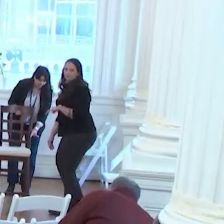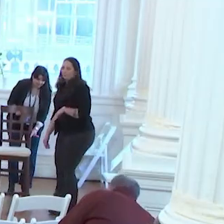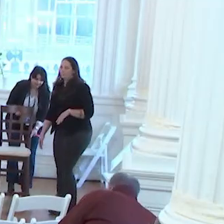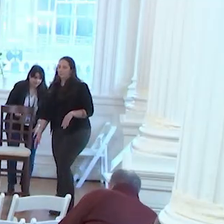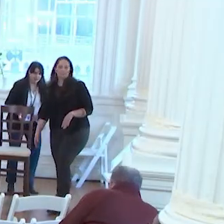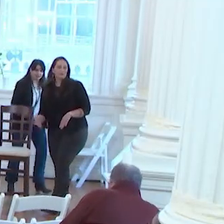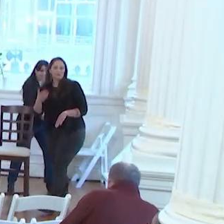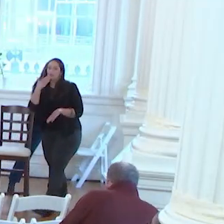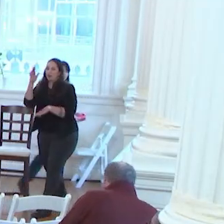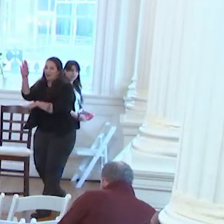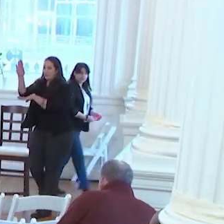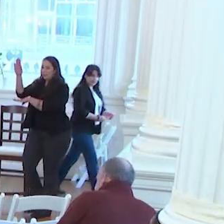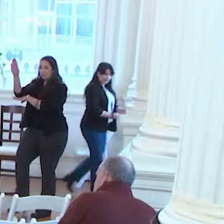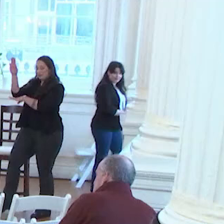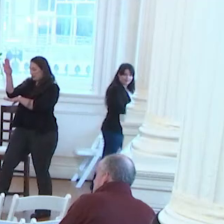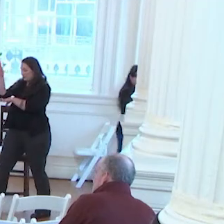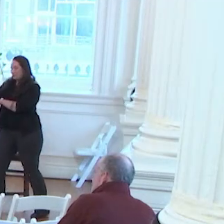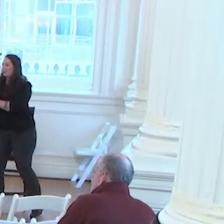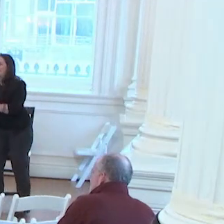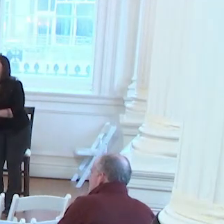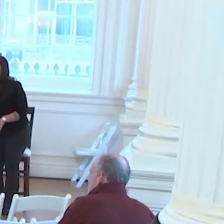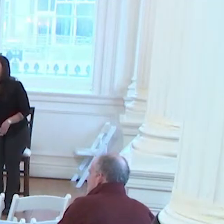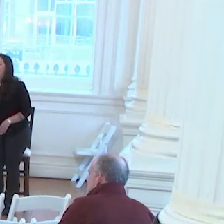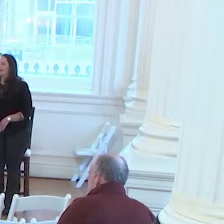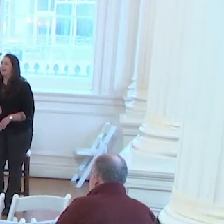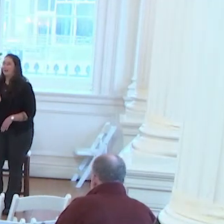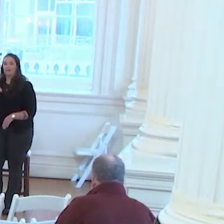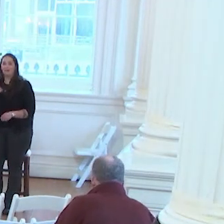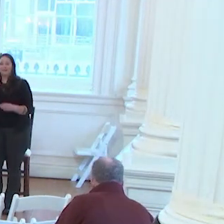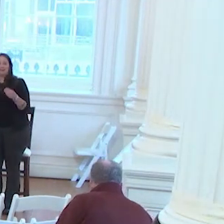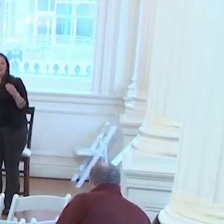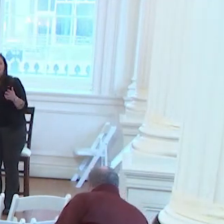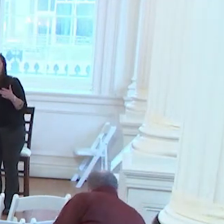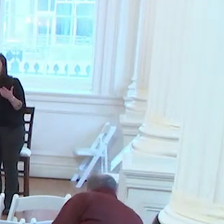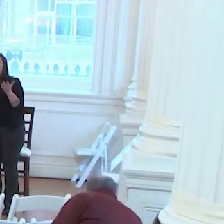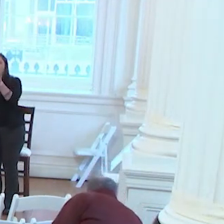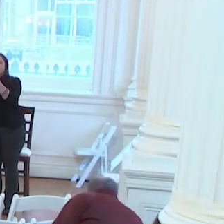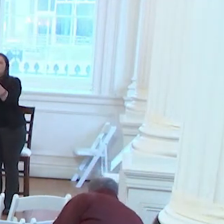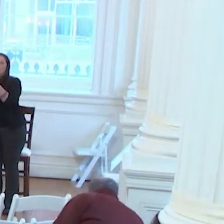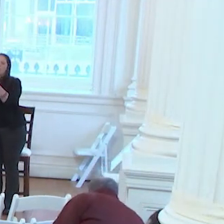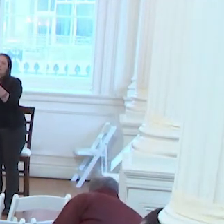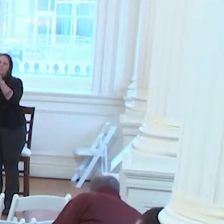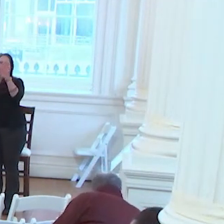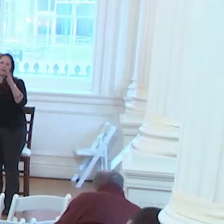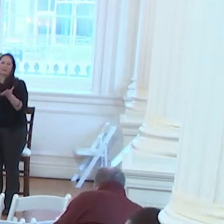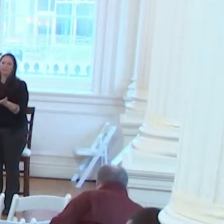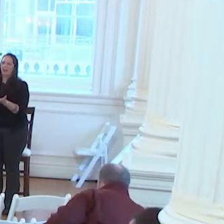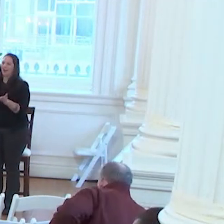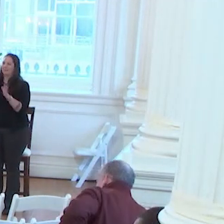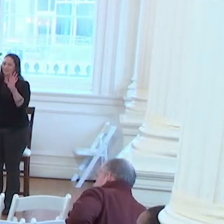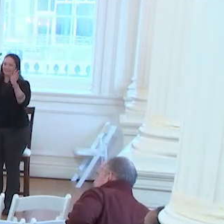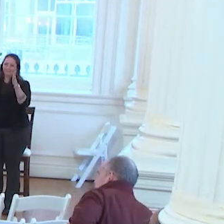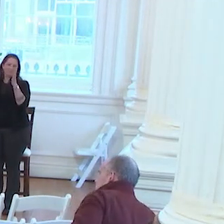Good afternoon. Let's give Nia Arts another round of applause.